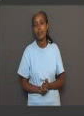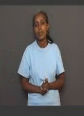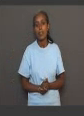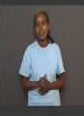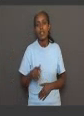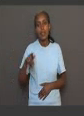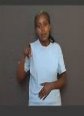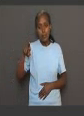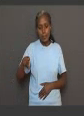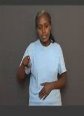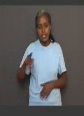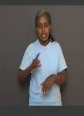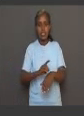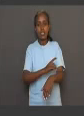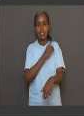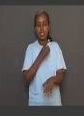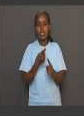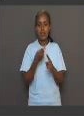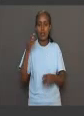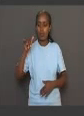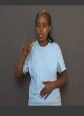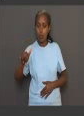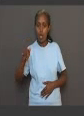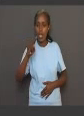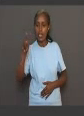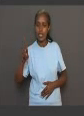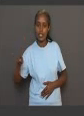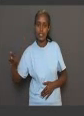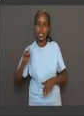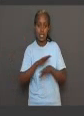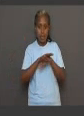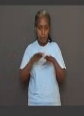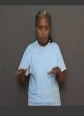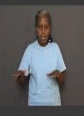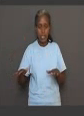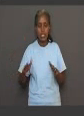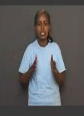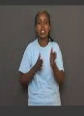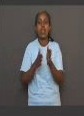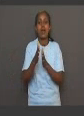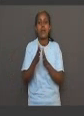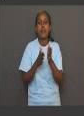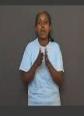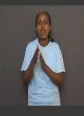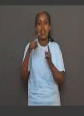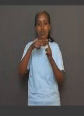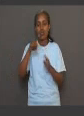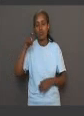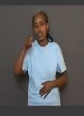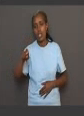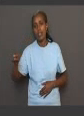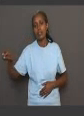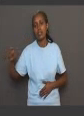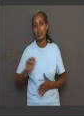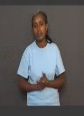P's distance from the y-z plane is parallel to the x-axis.